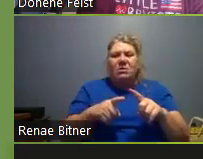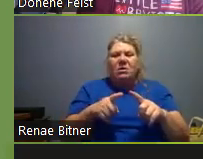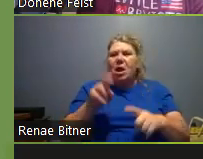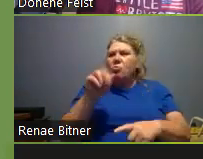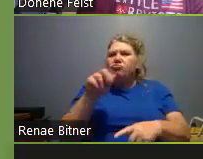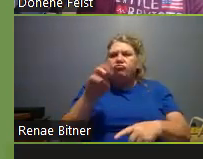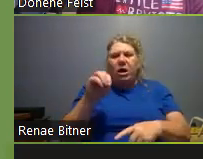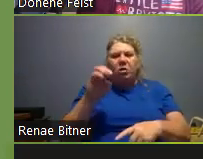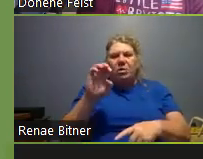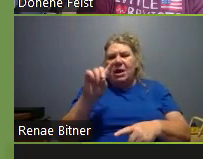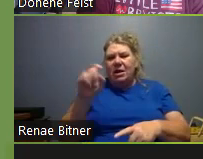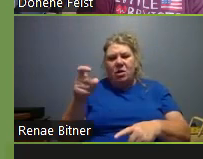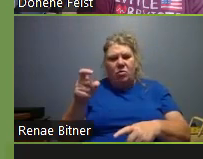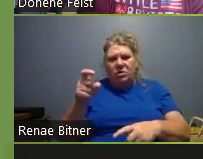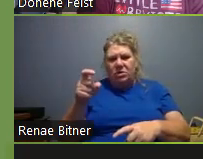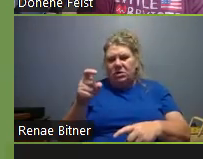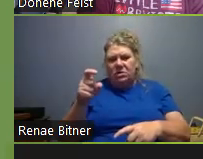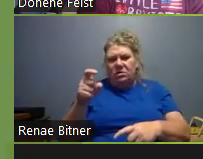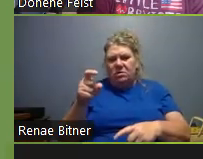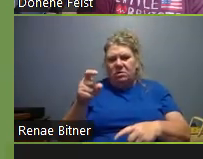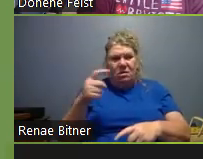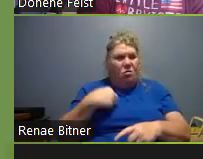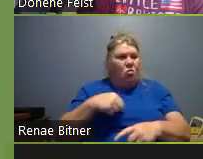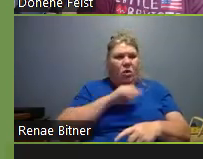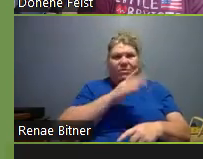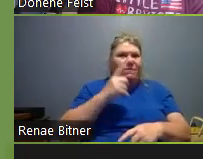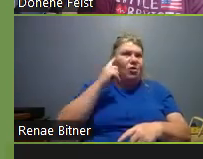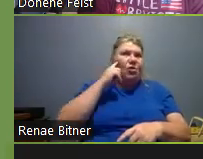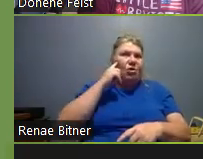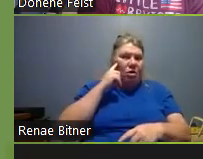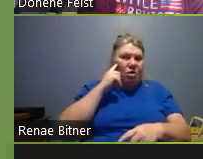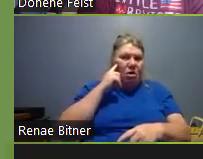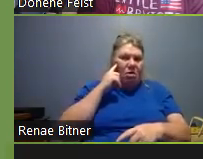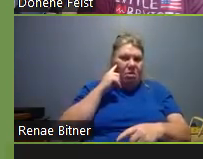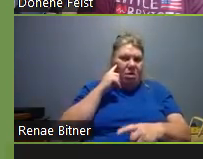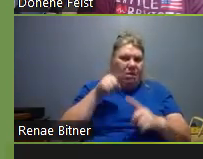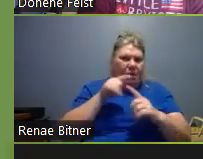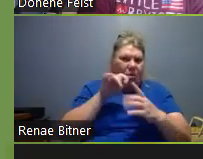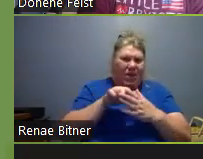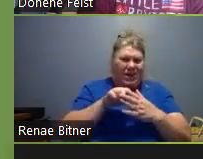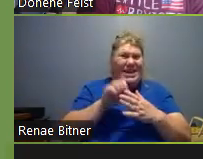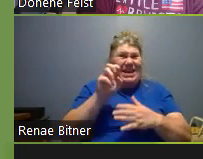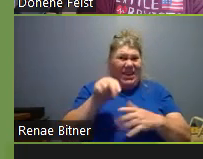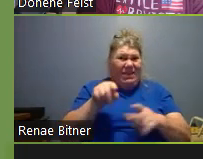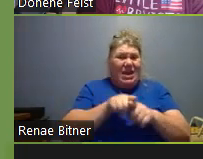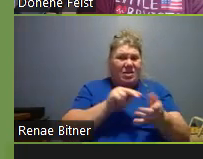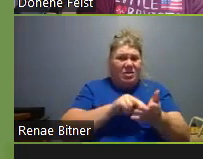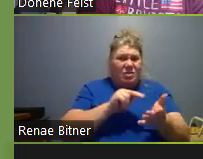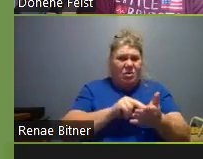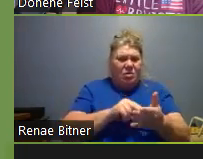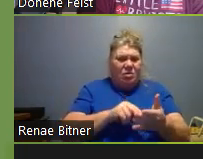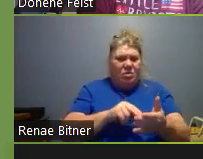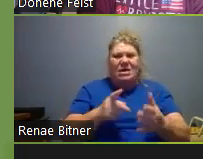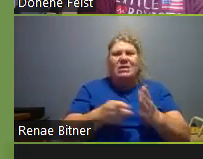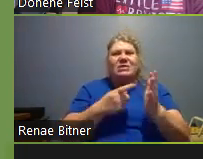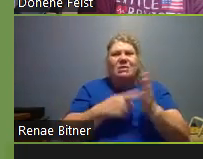diagnosis that we come across that none of us have ever heard before, even with my nursing hat on. And usually that